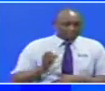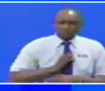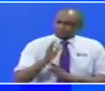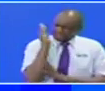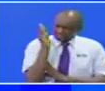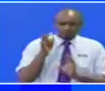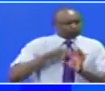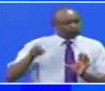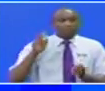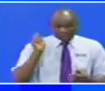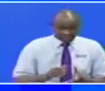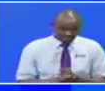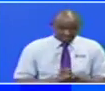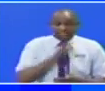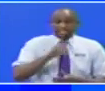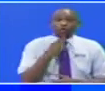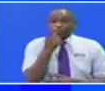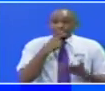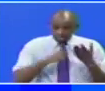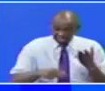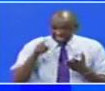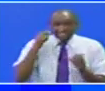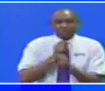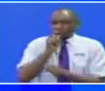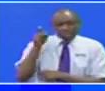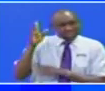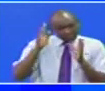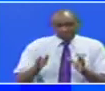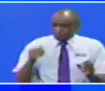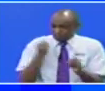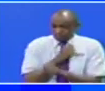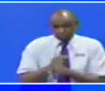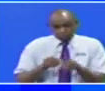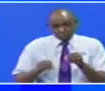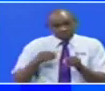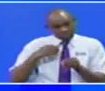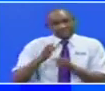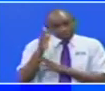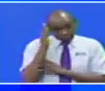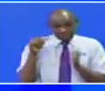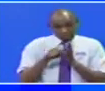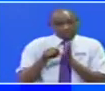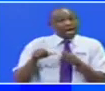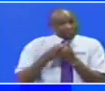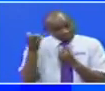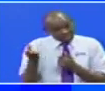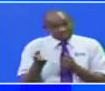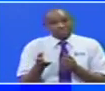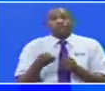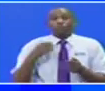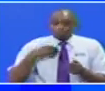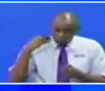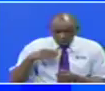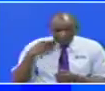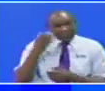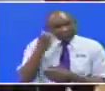Security. Gideon Moi says this will ensure Kamama does not compromise the ongoing security operation to flush out